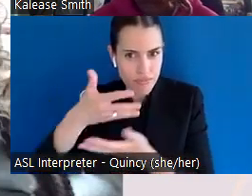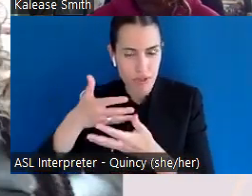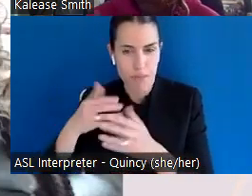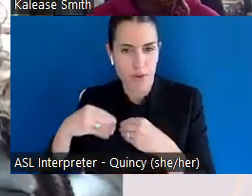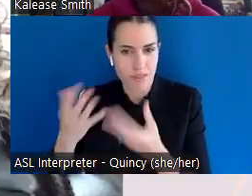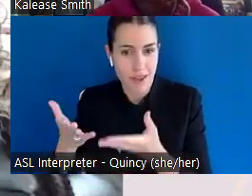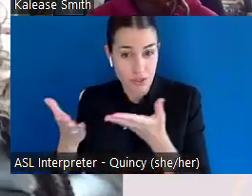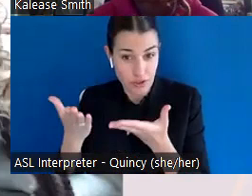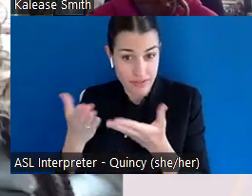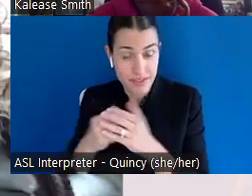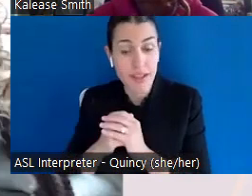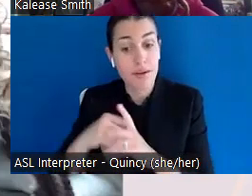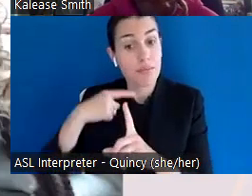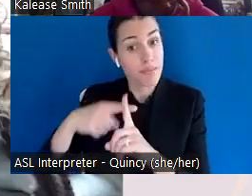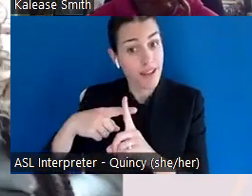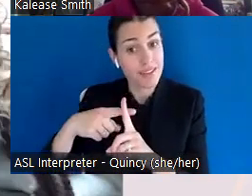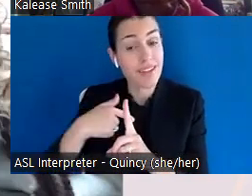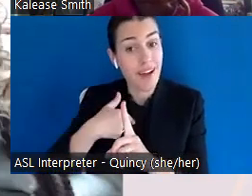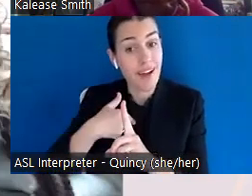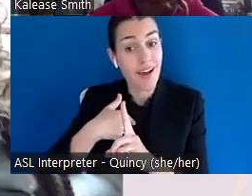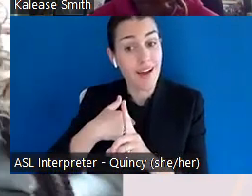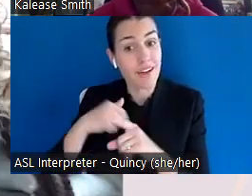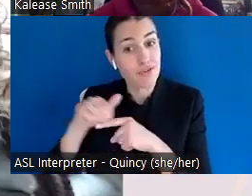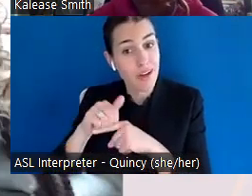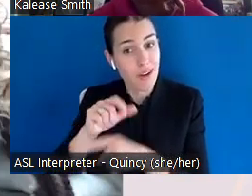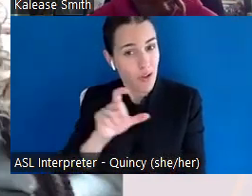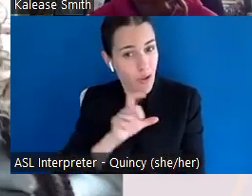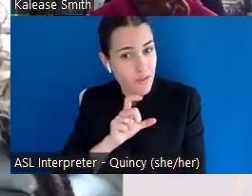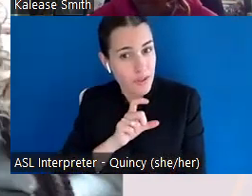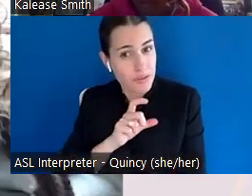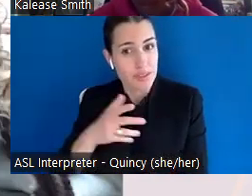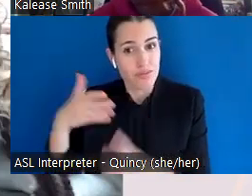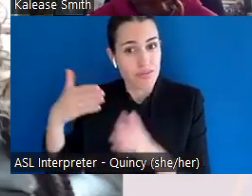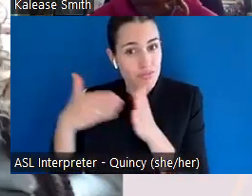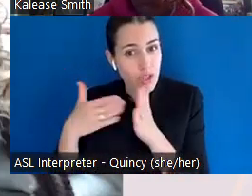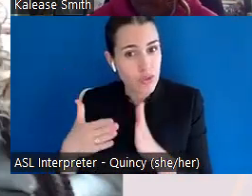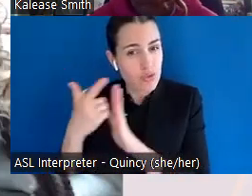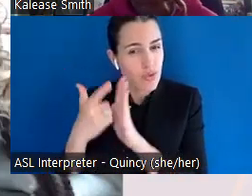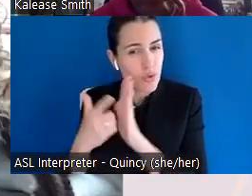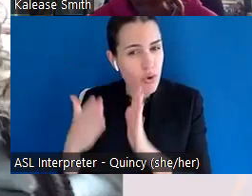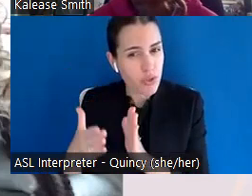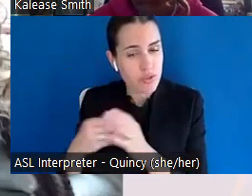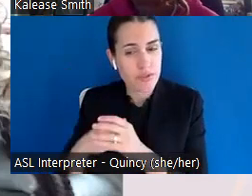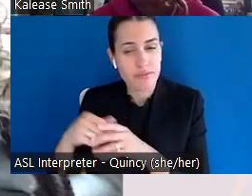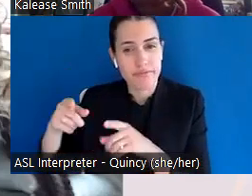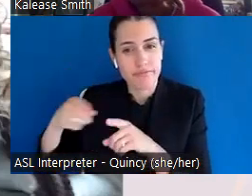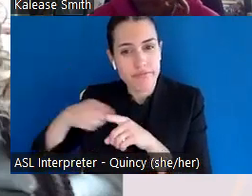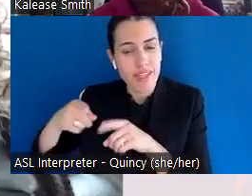them, but on the other side, I also get to train law enforcement, prosecutors, forensic